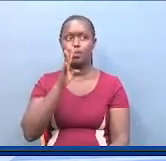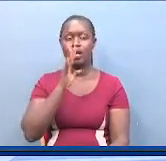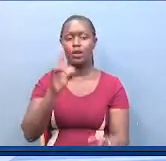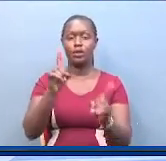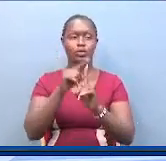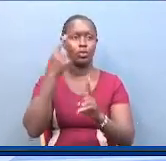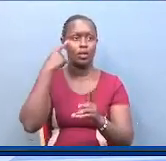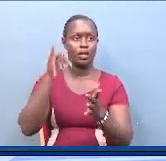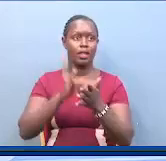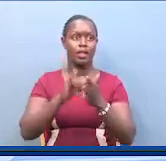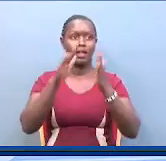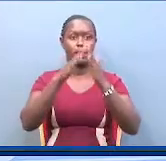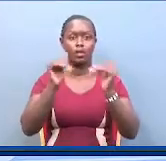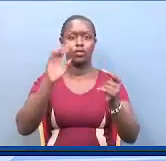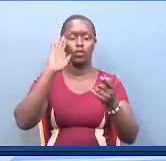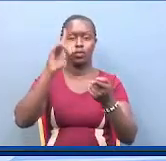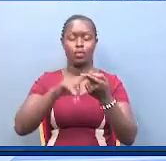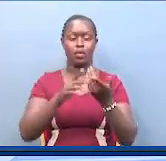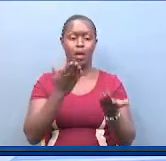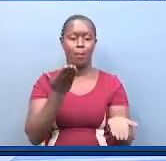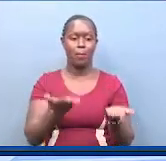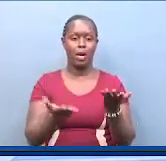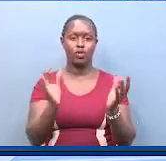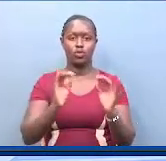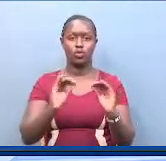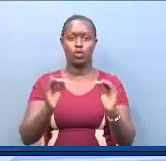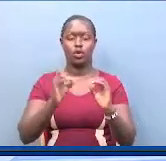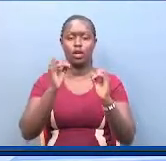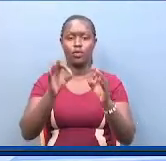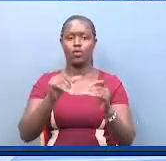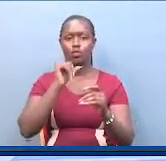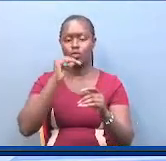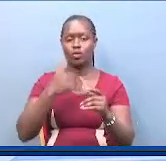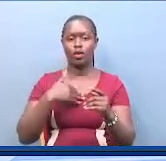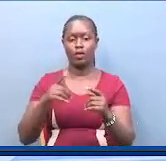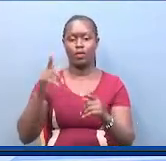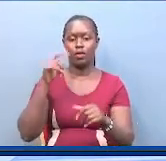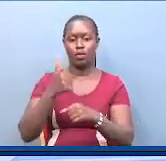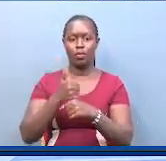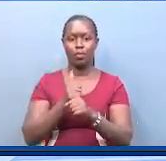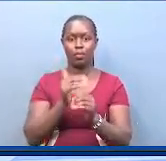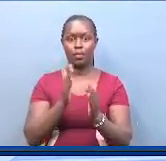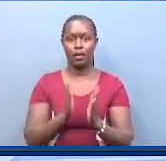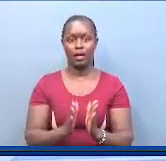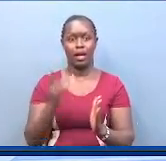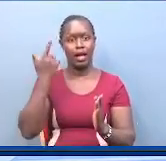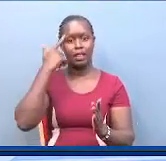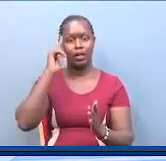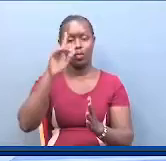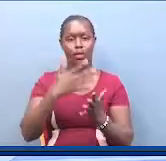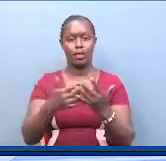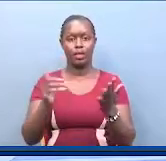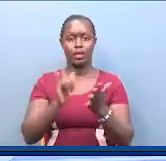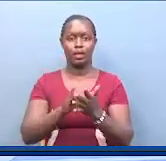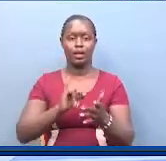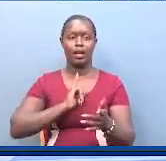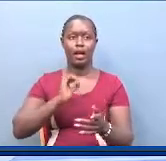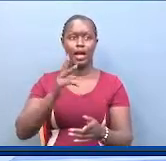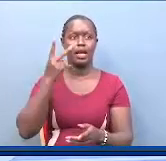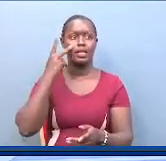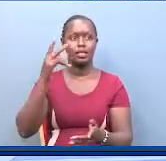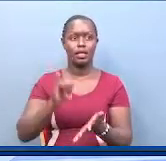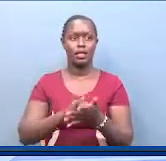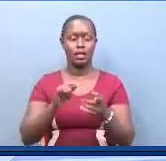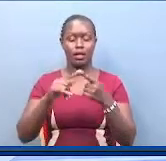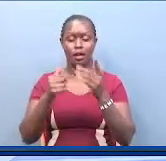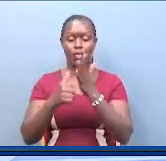that house will be unbalanced if they don't have the legislators. So I think One thing that I find